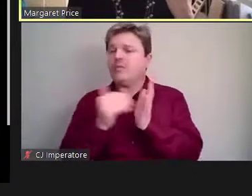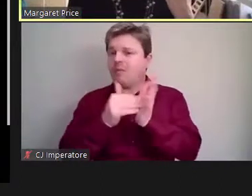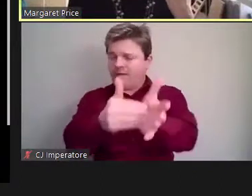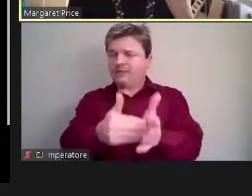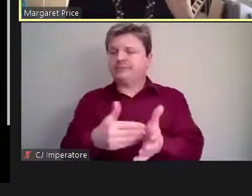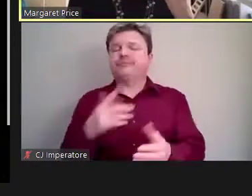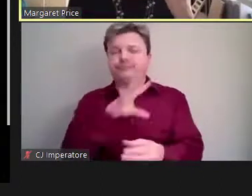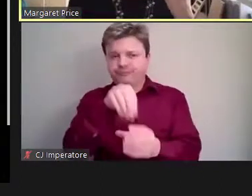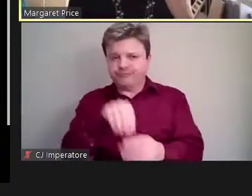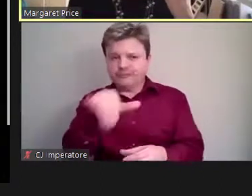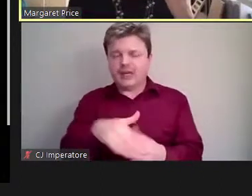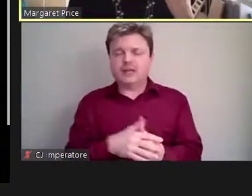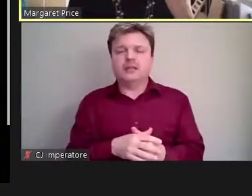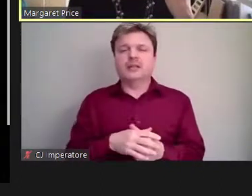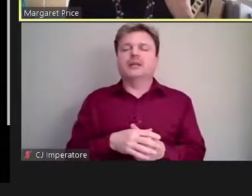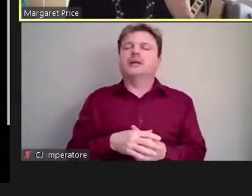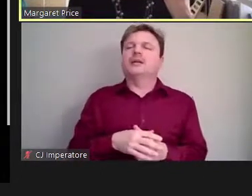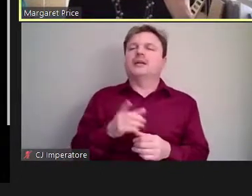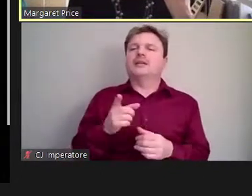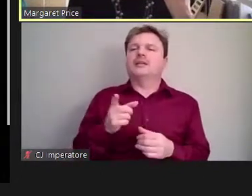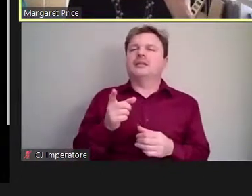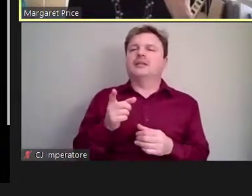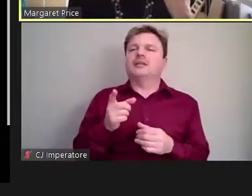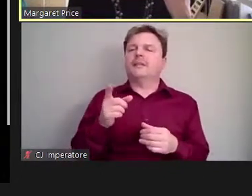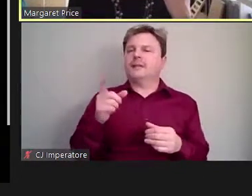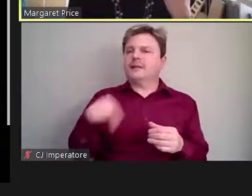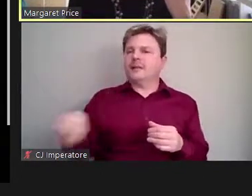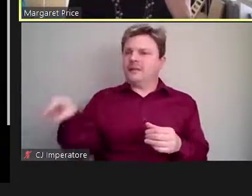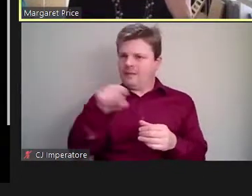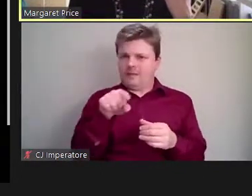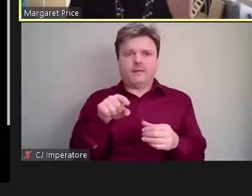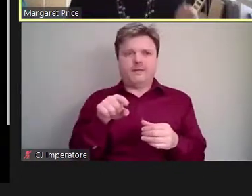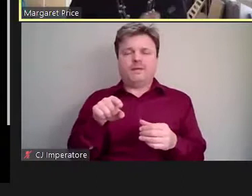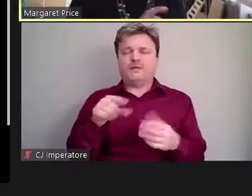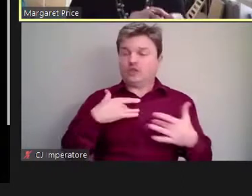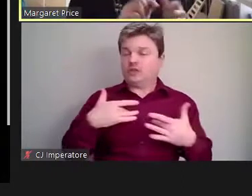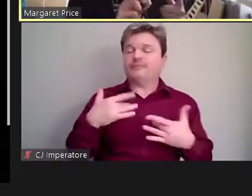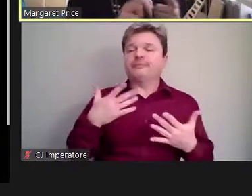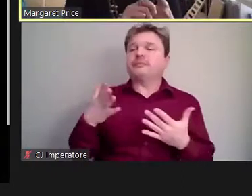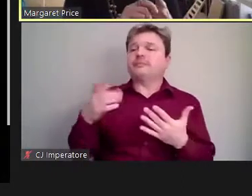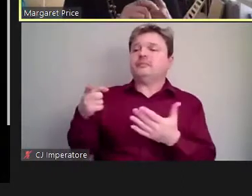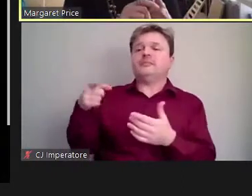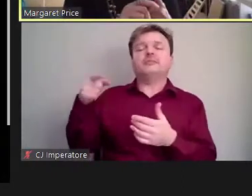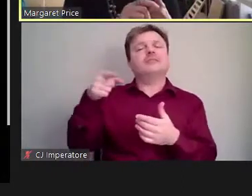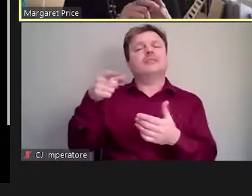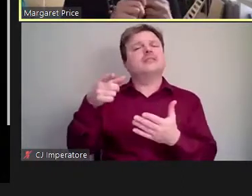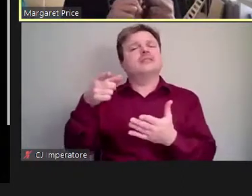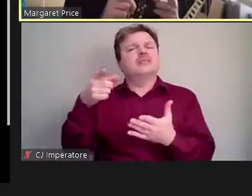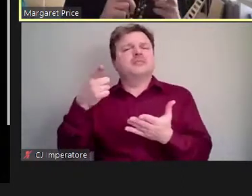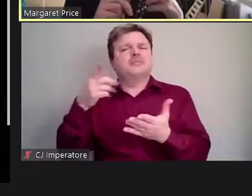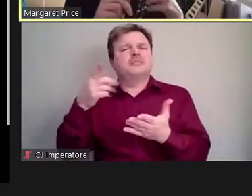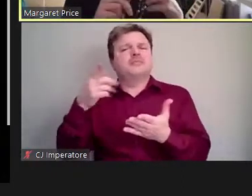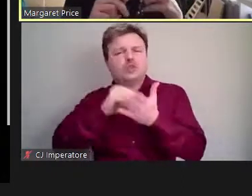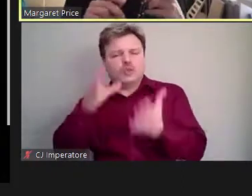There's a concern that people who have legally mandated accommodations, such as extended time on tests